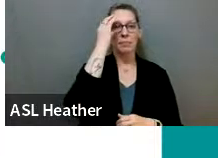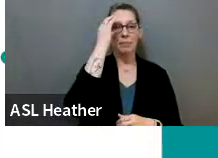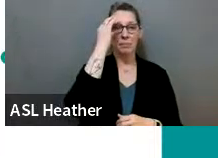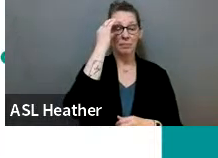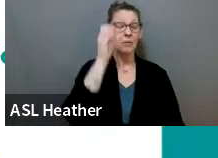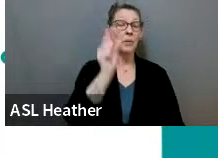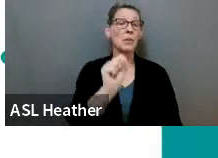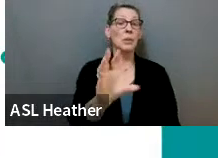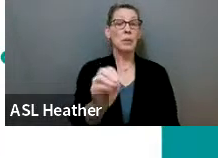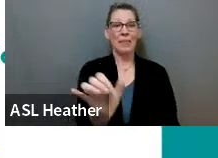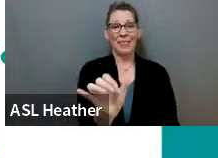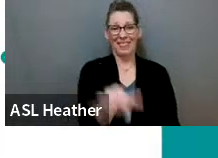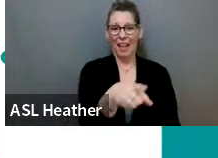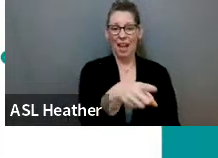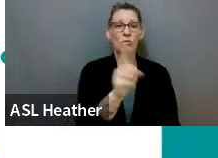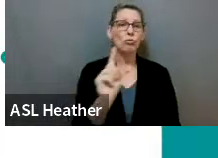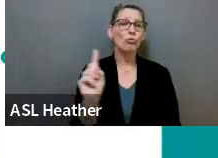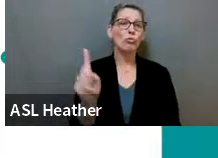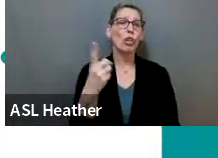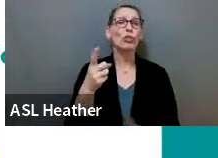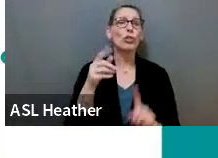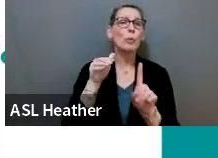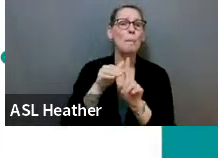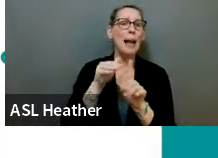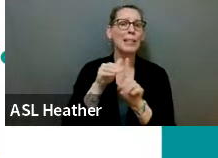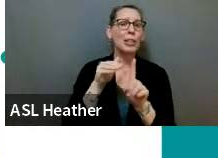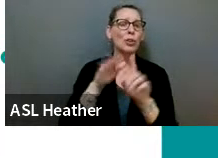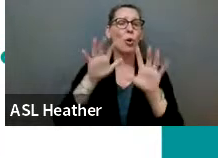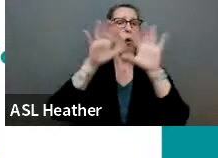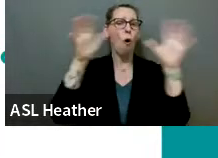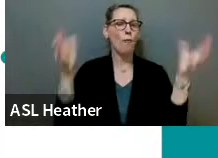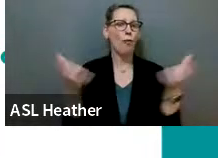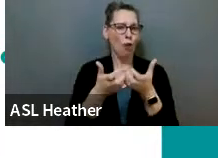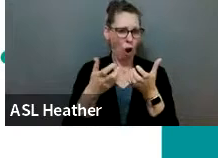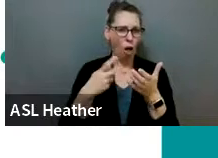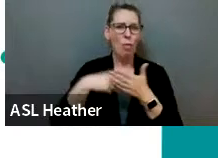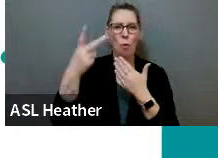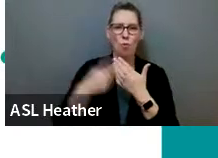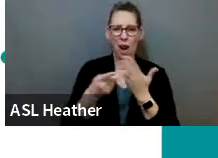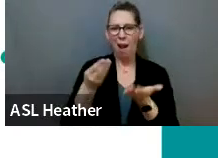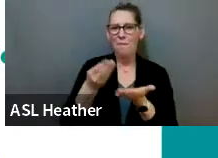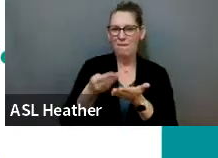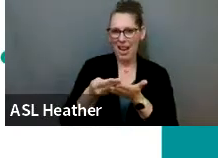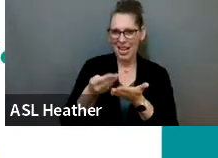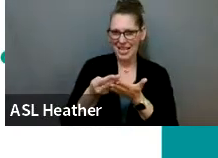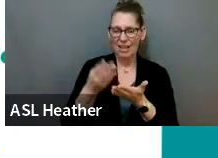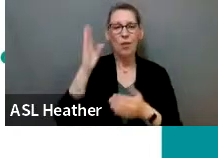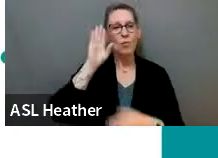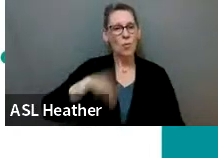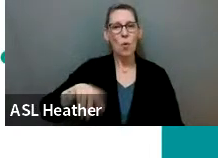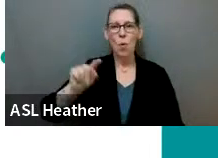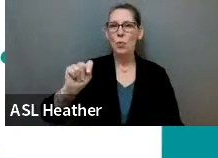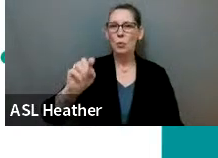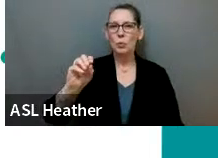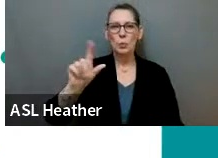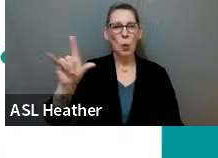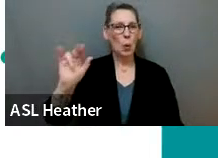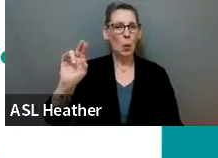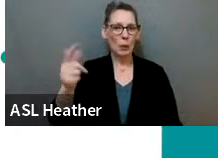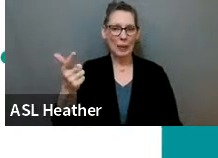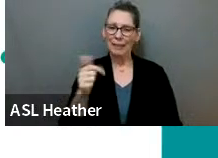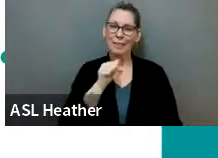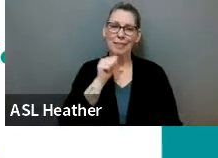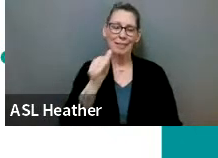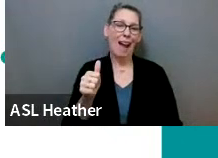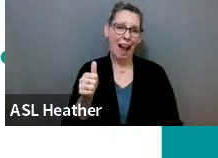So this is just a reminder of the overall program funding. So I know that tolling is not something that the